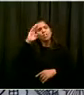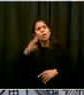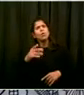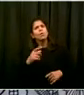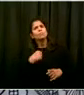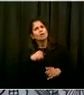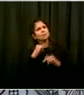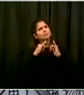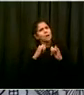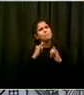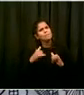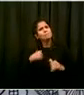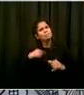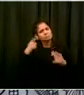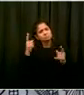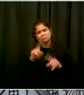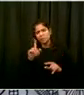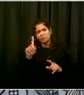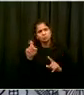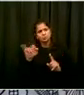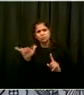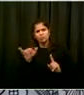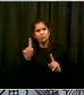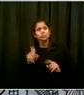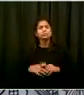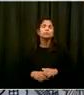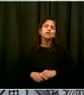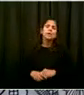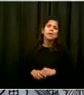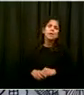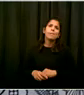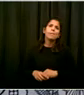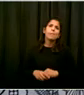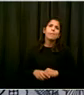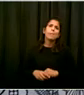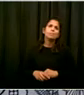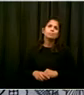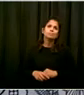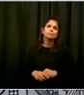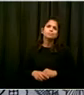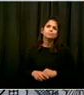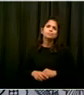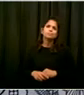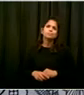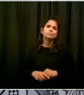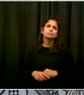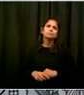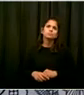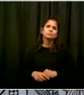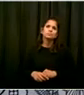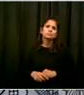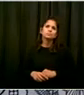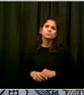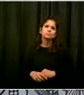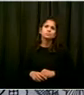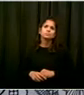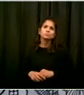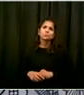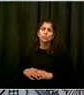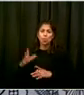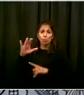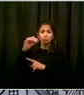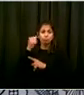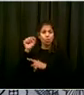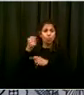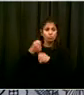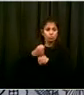you've said that there's no tolerance for setting fires, for harm to others. There's video after video of fires in